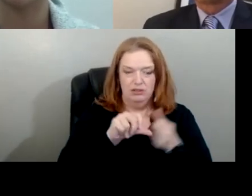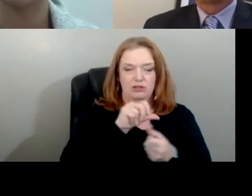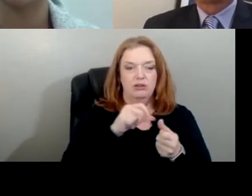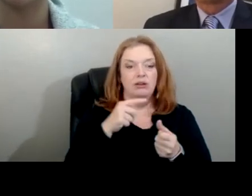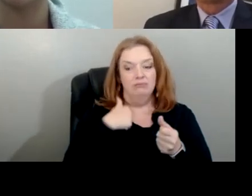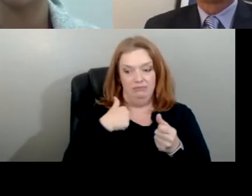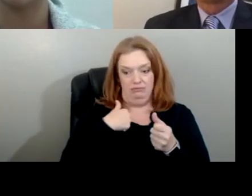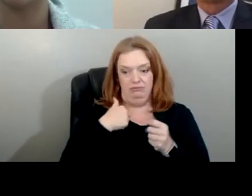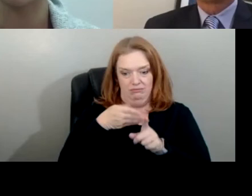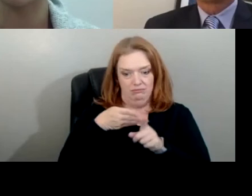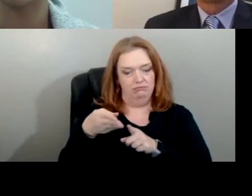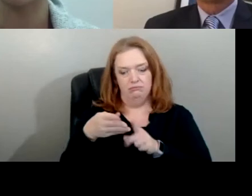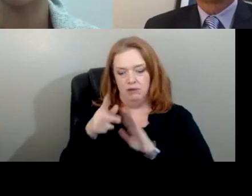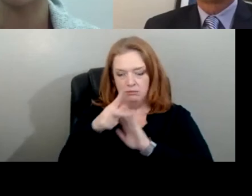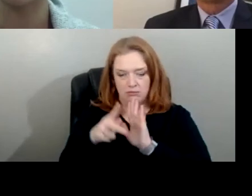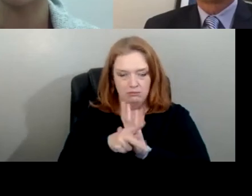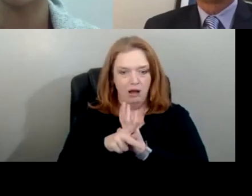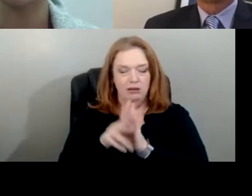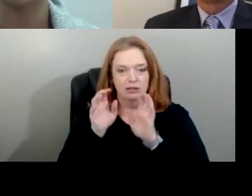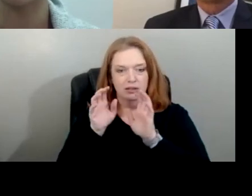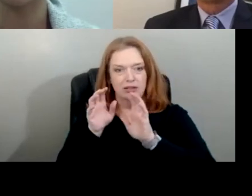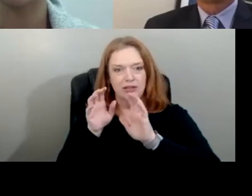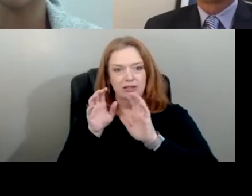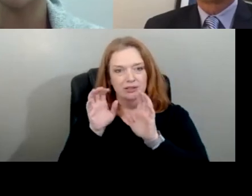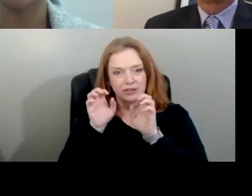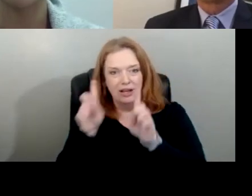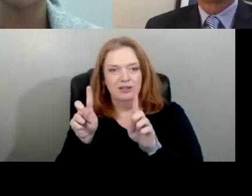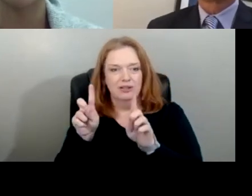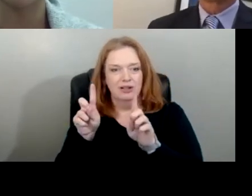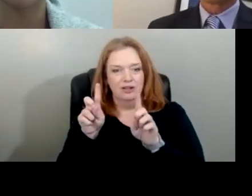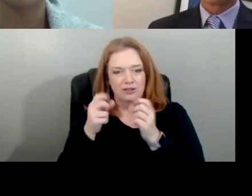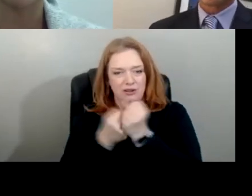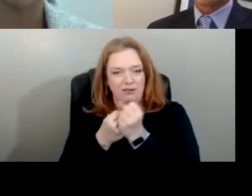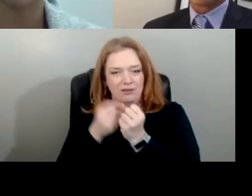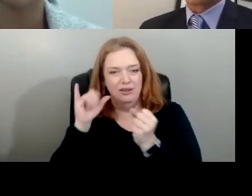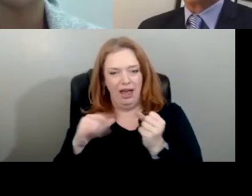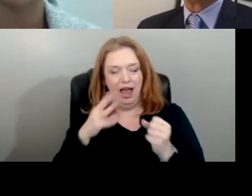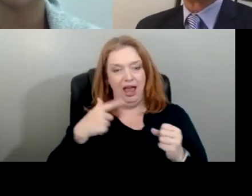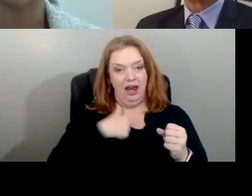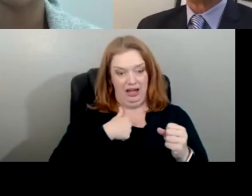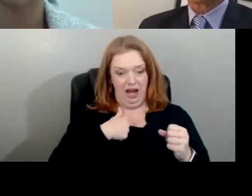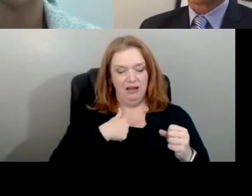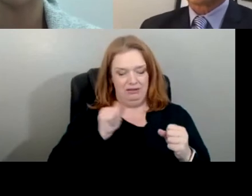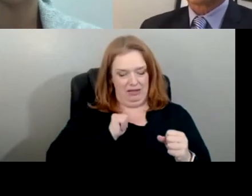education. I can code switch really well. So being able to present this knowledge and this information to